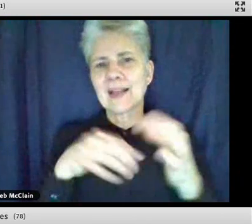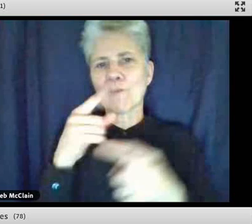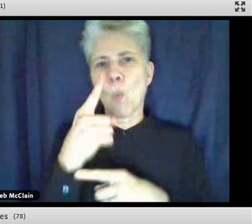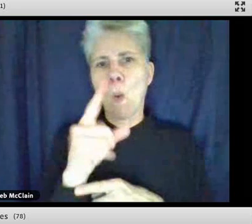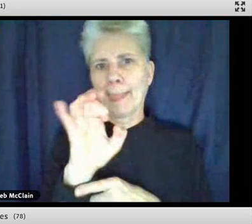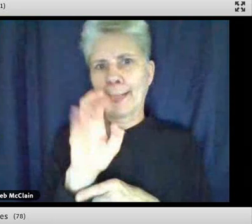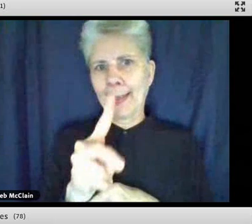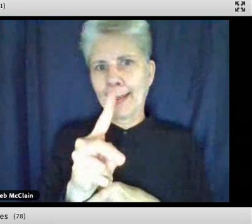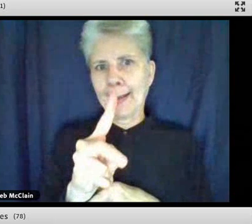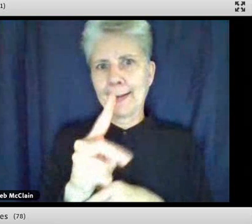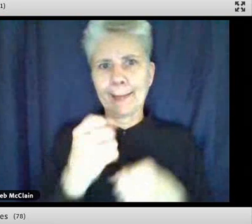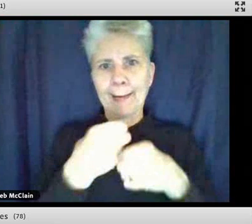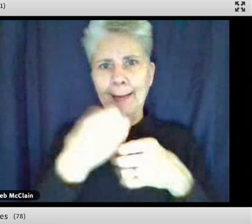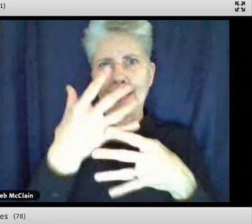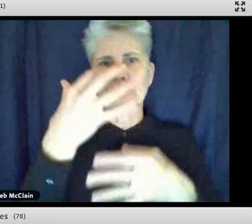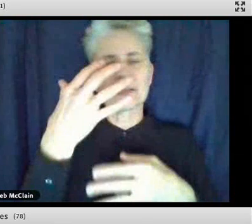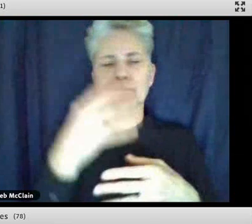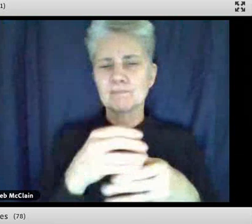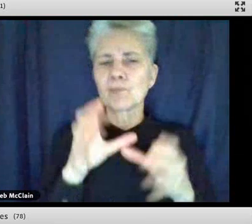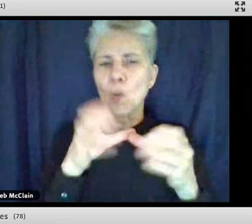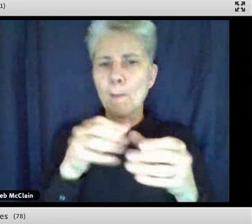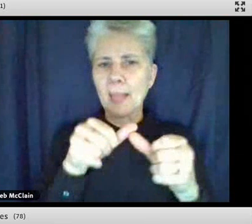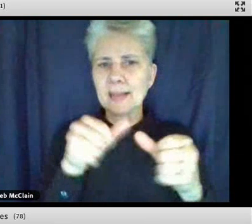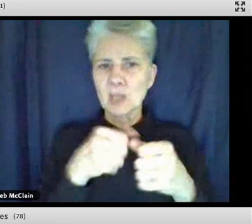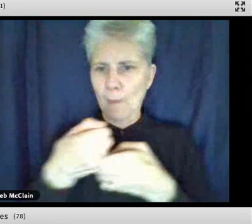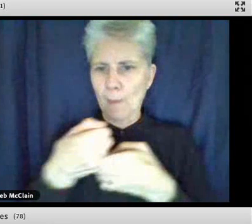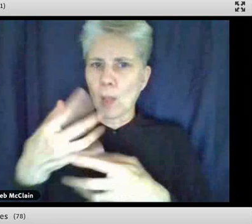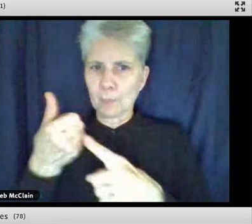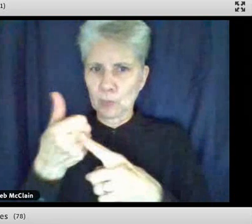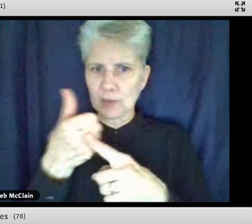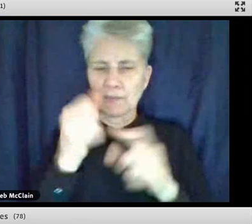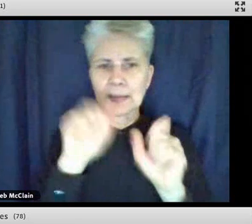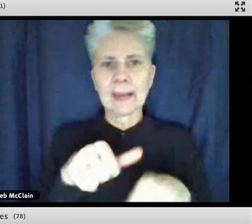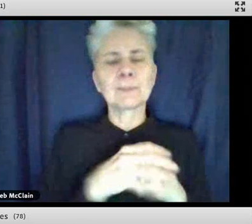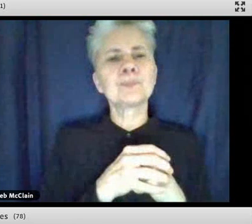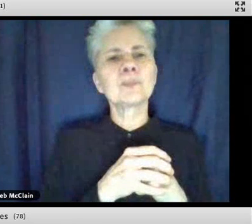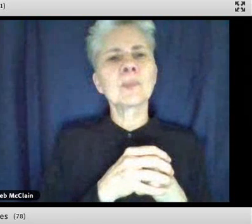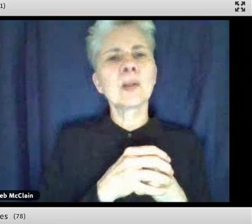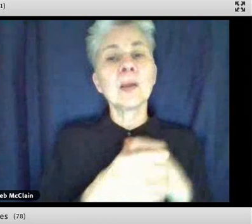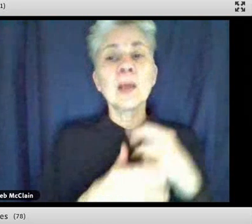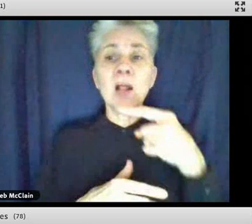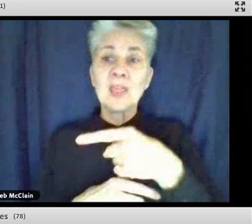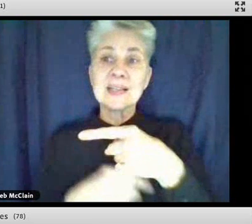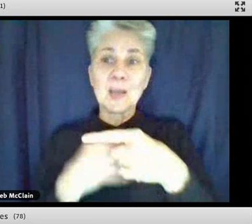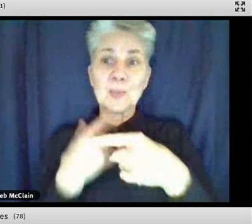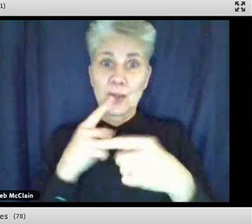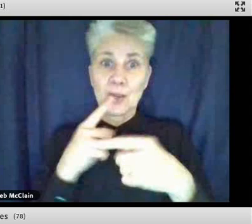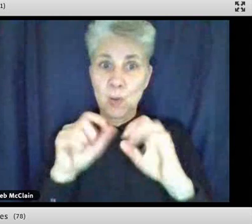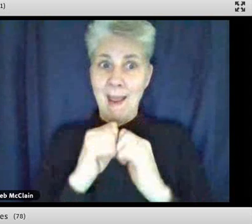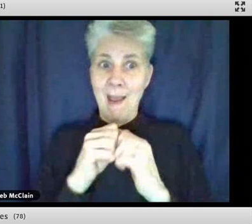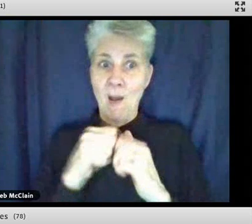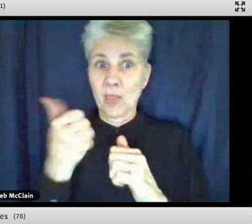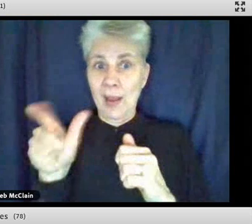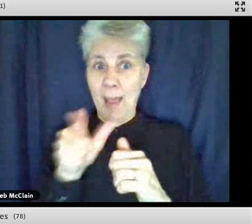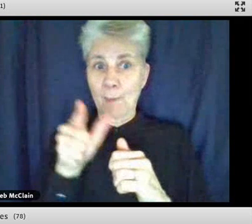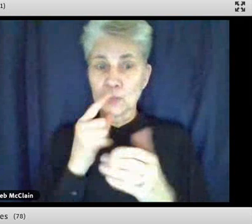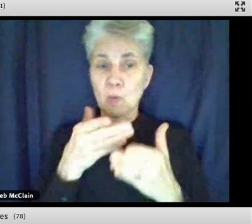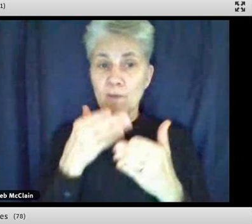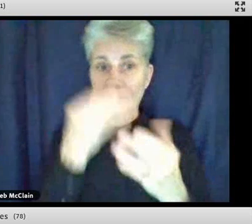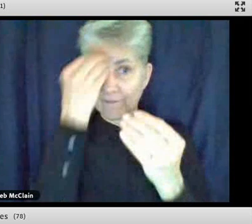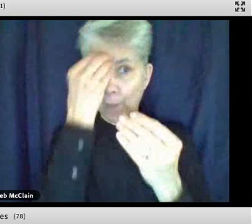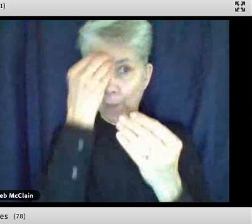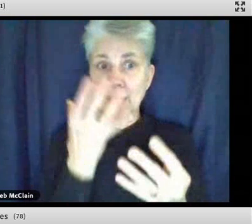is this is the one I was telling you about, how other libraries are providing information for other libraries to prepare.